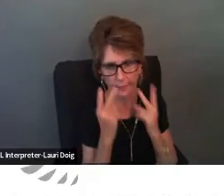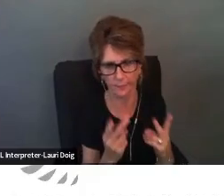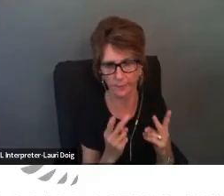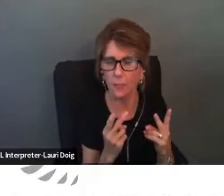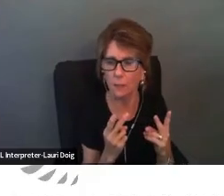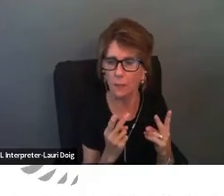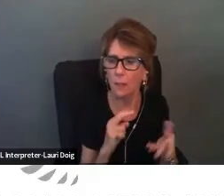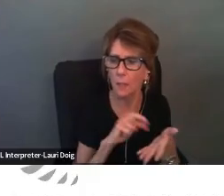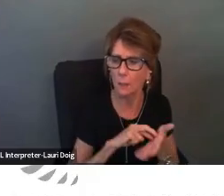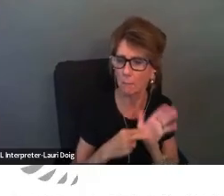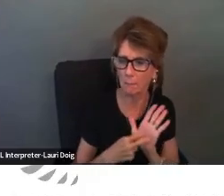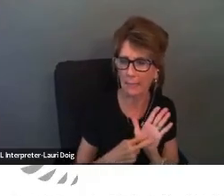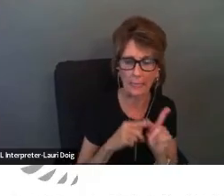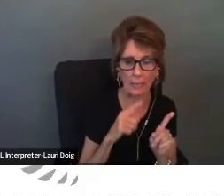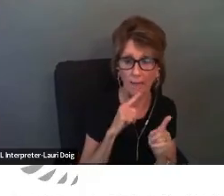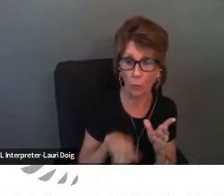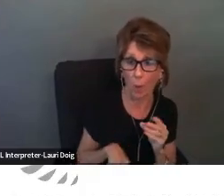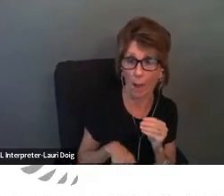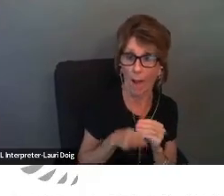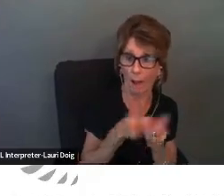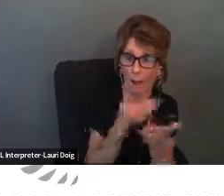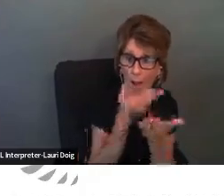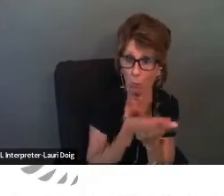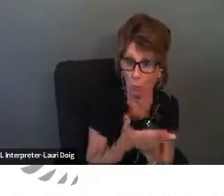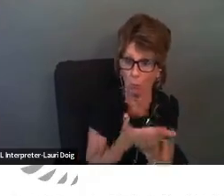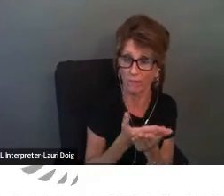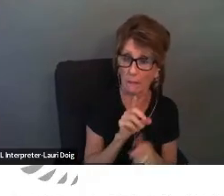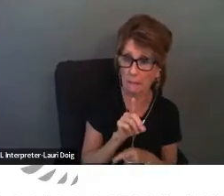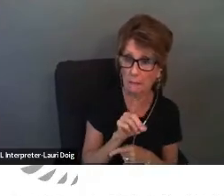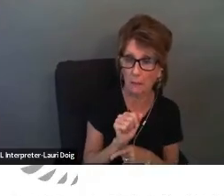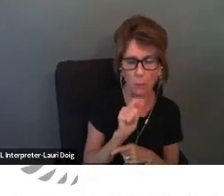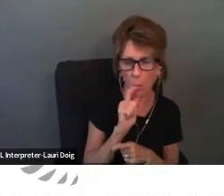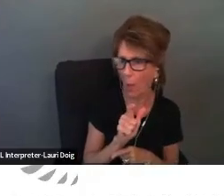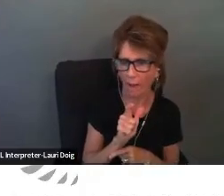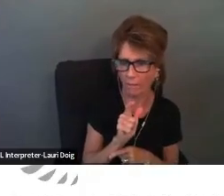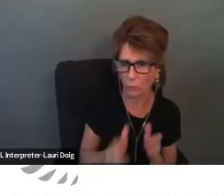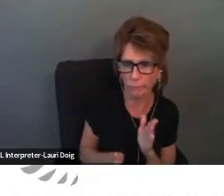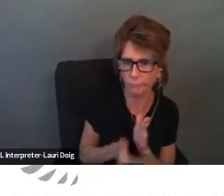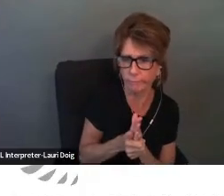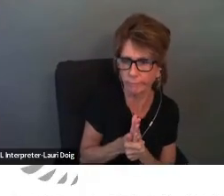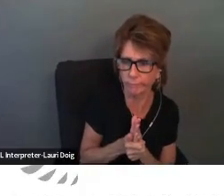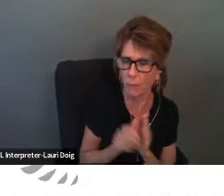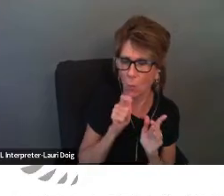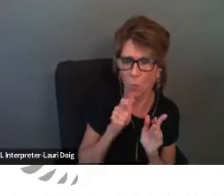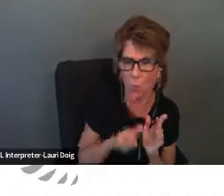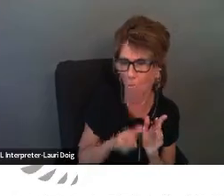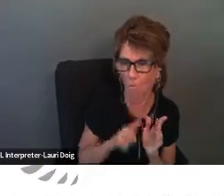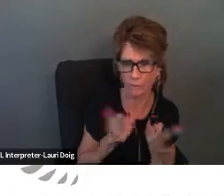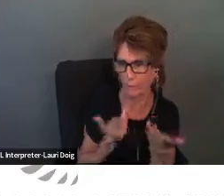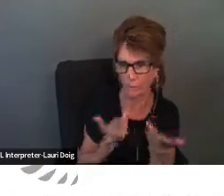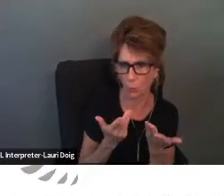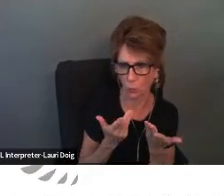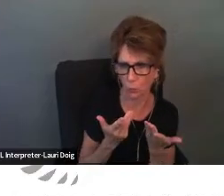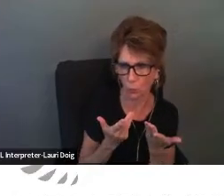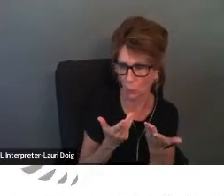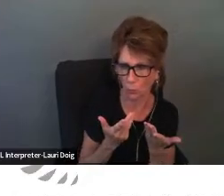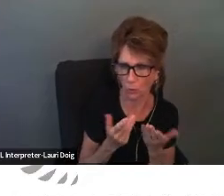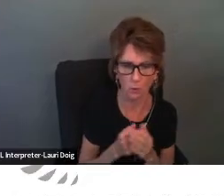The request for additional information in that case, or the need to provide supporting information in that case, is usually very